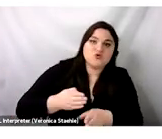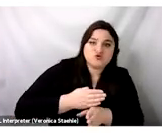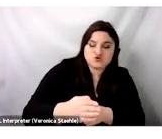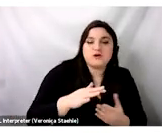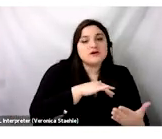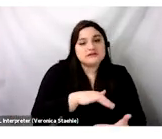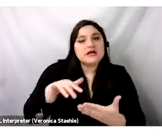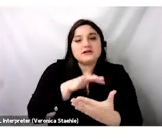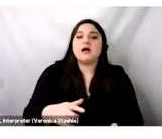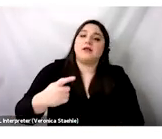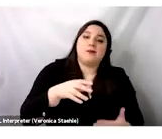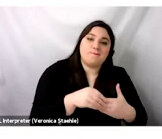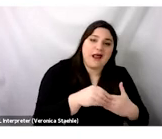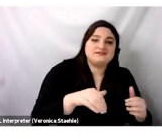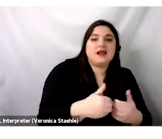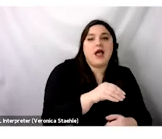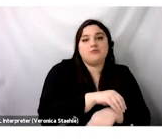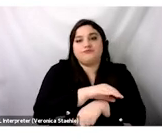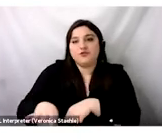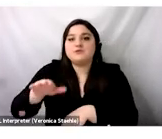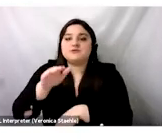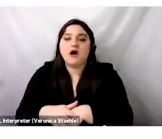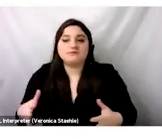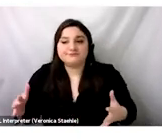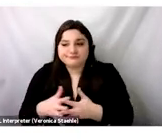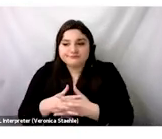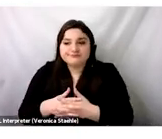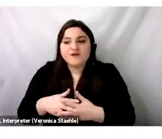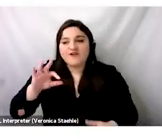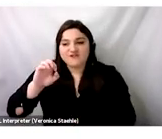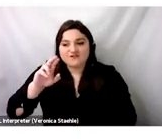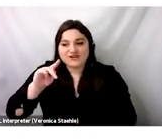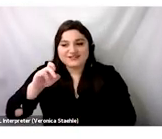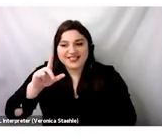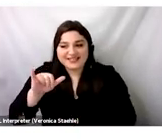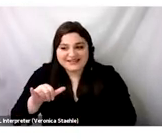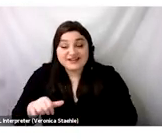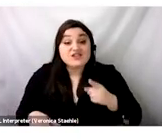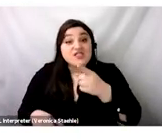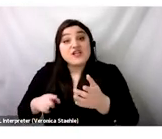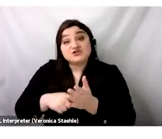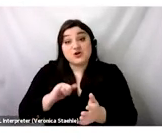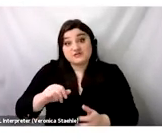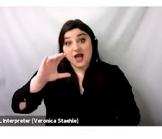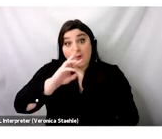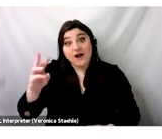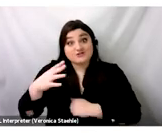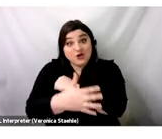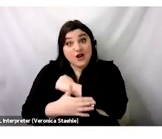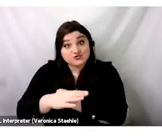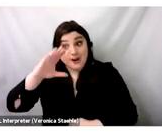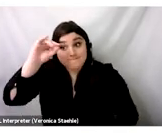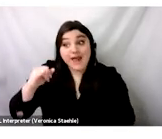plastics and fertility. She's a fertility expert. And so this graph shows a sperm decline in Western countries over the